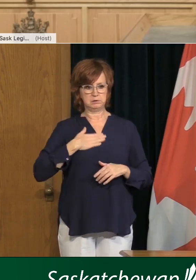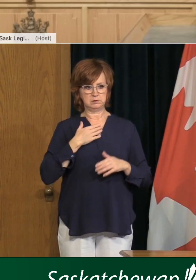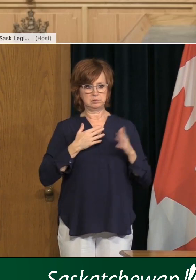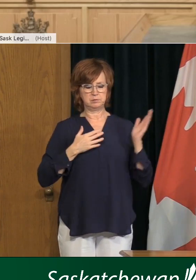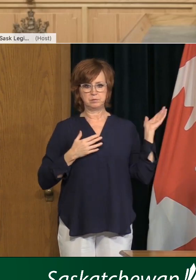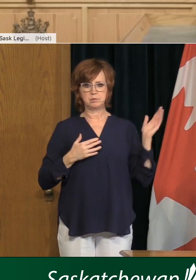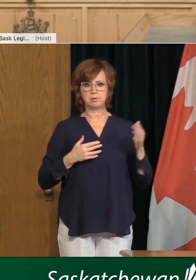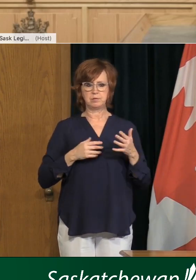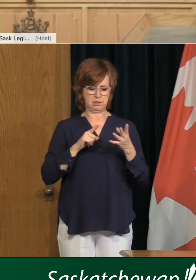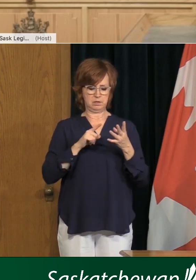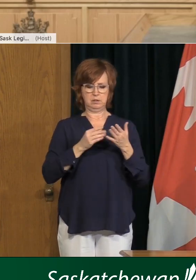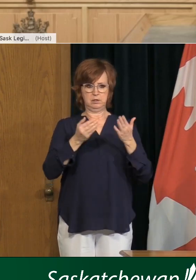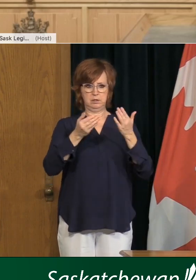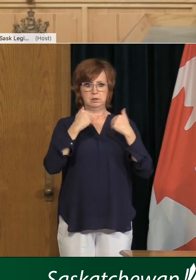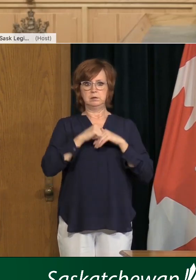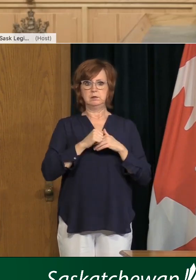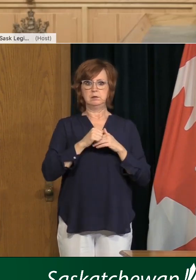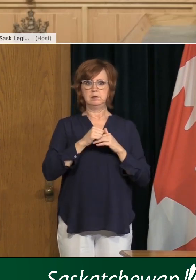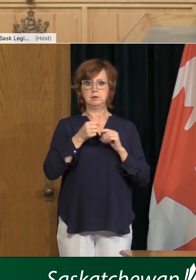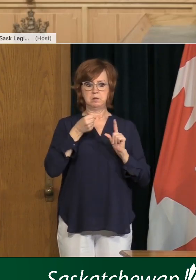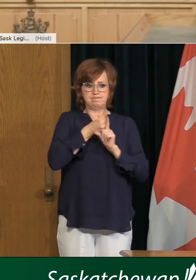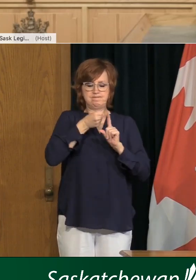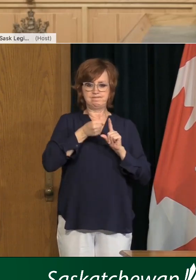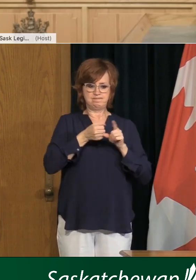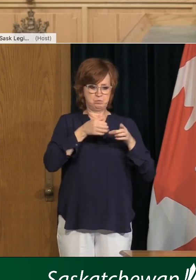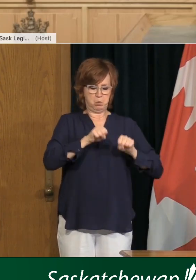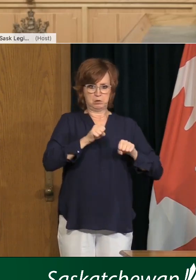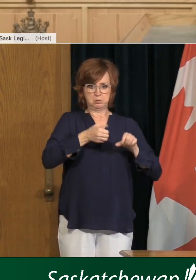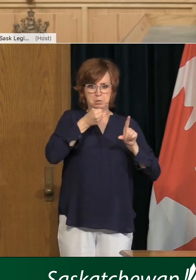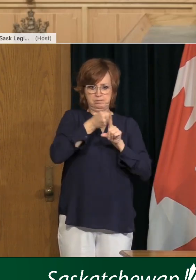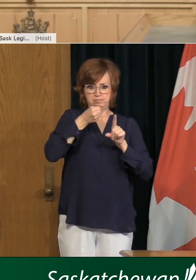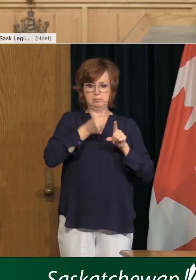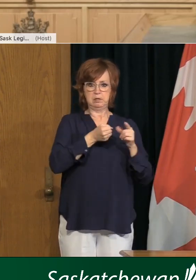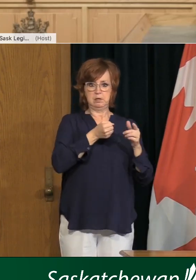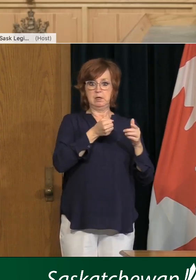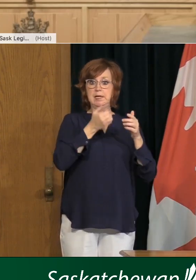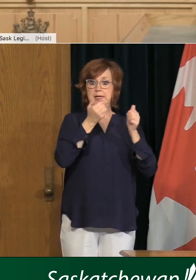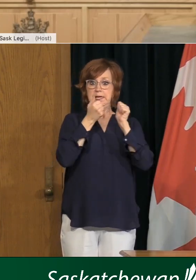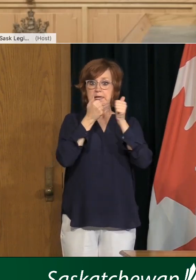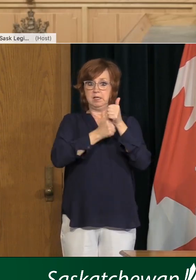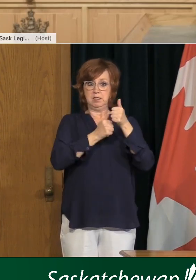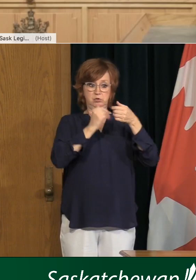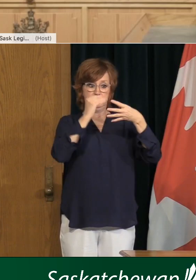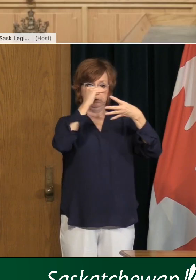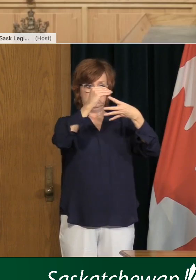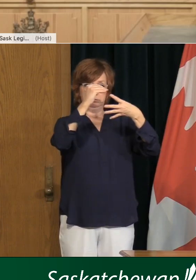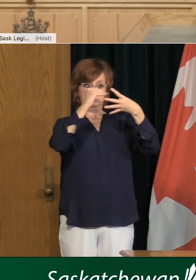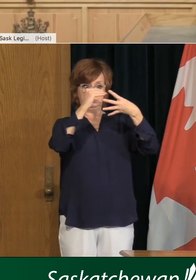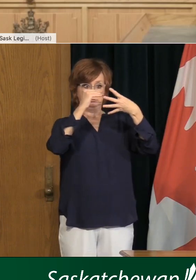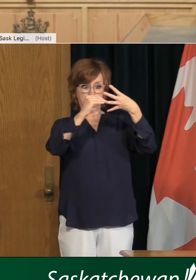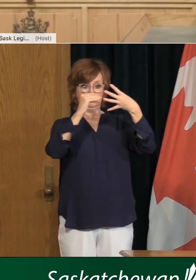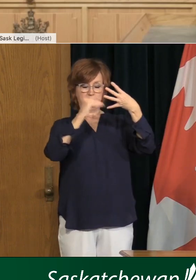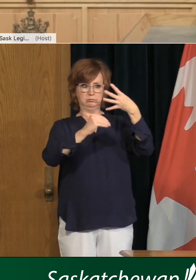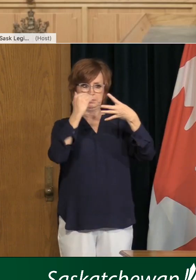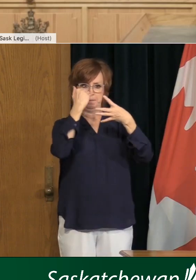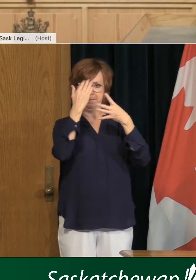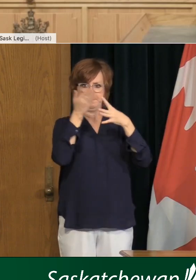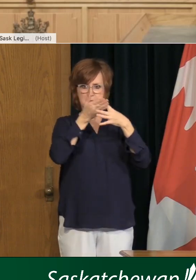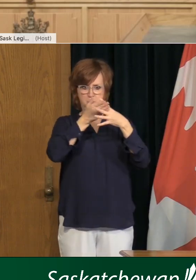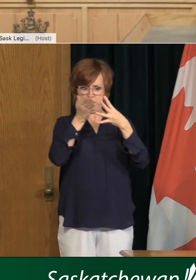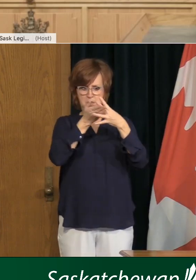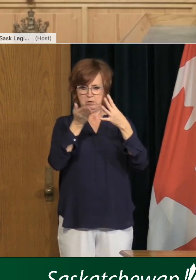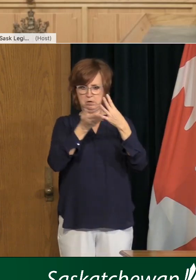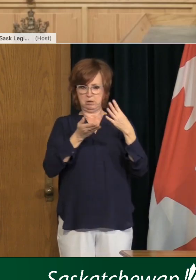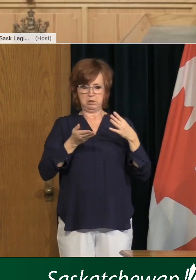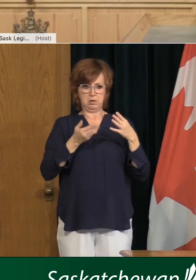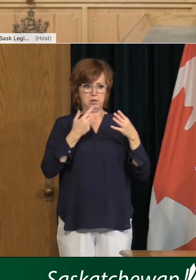So on to the triggers between the stages, and as mentioned, we will be carefully evaluating the situation in each